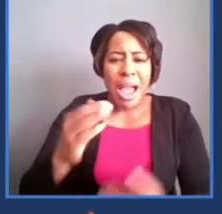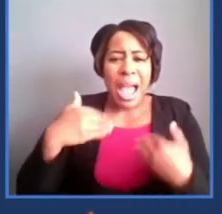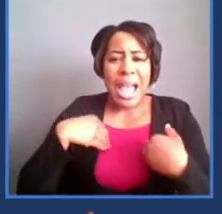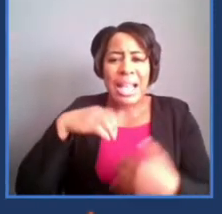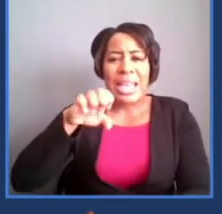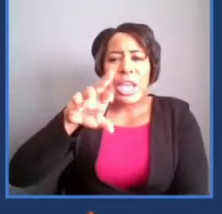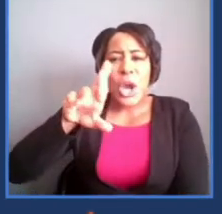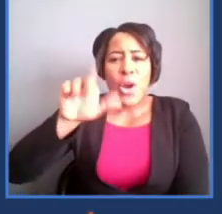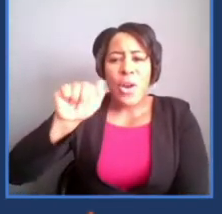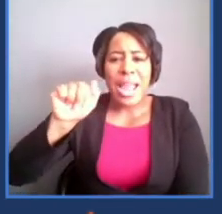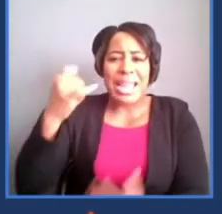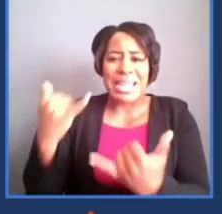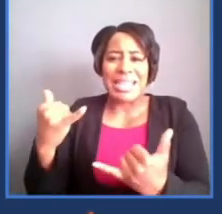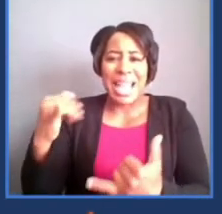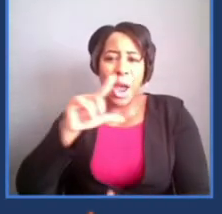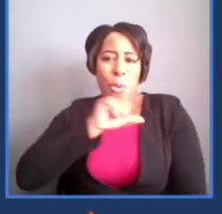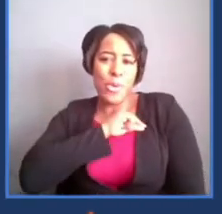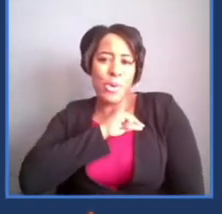on.